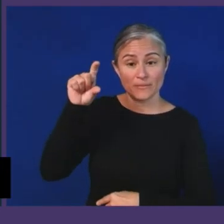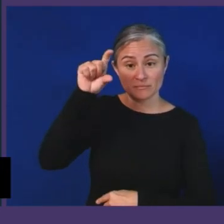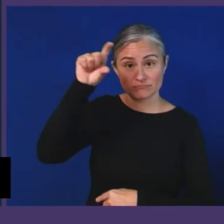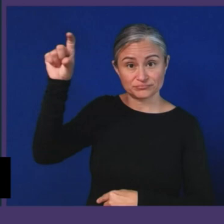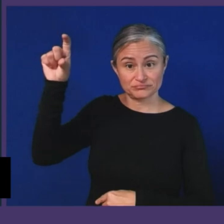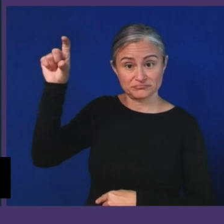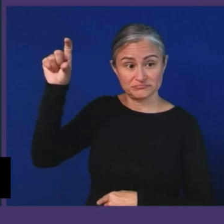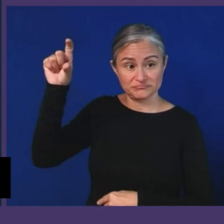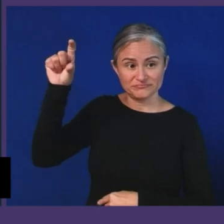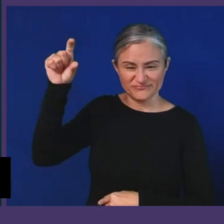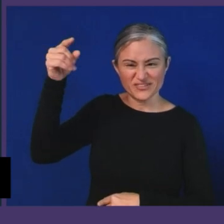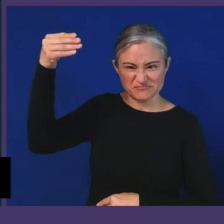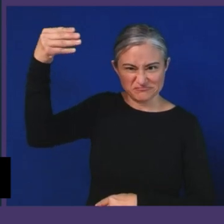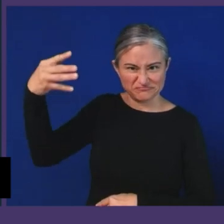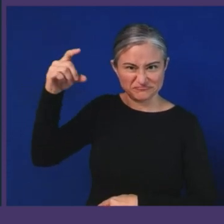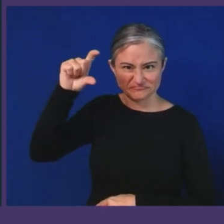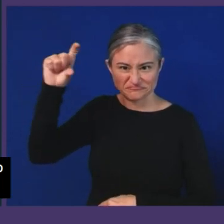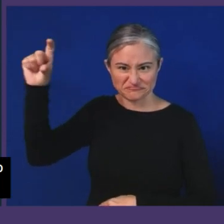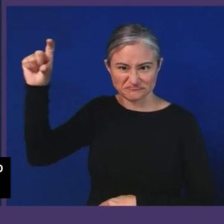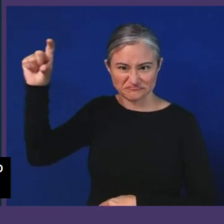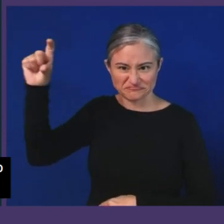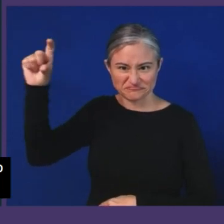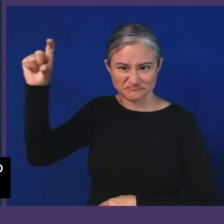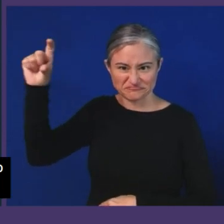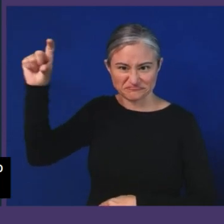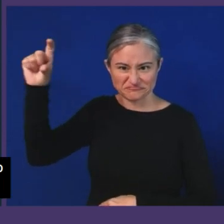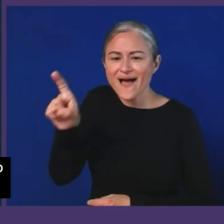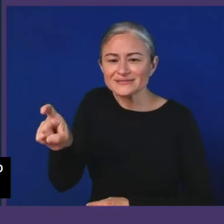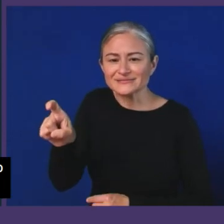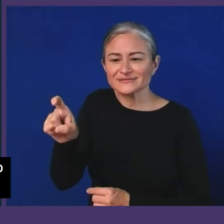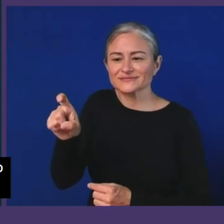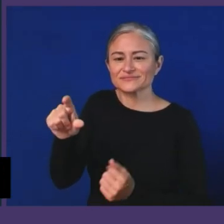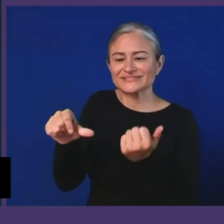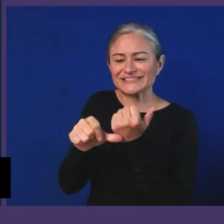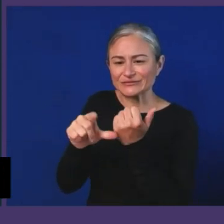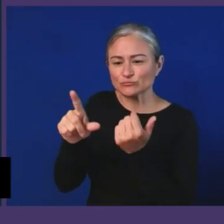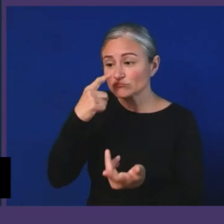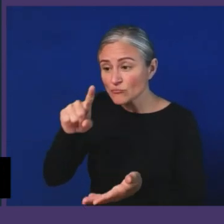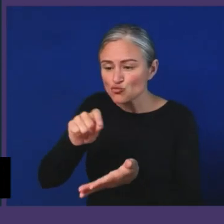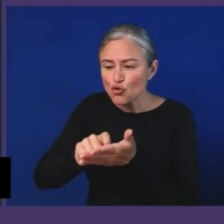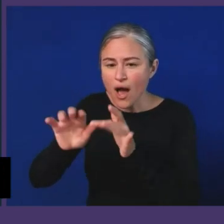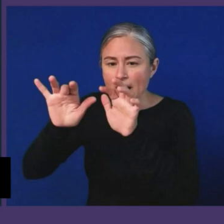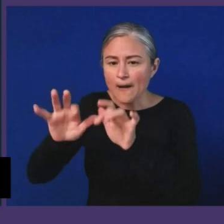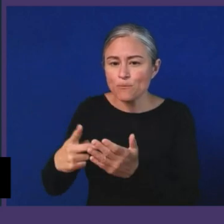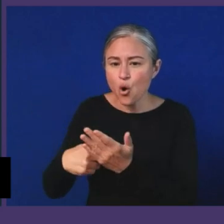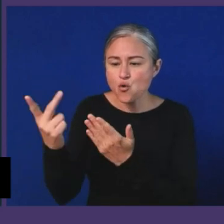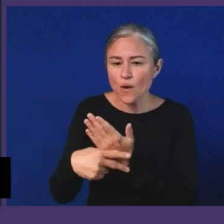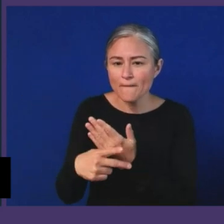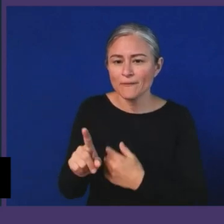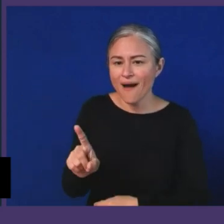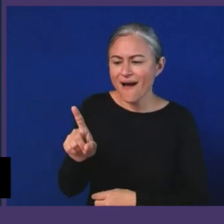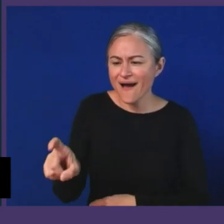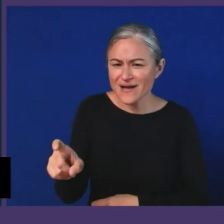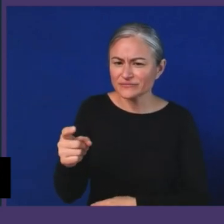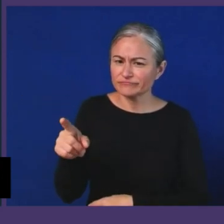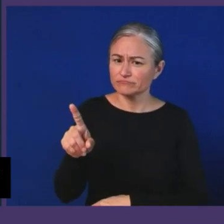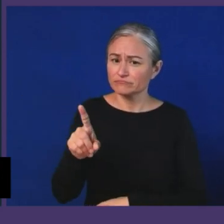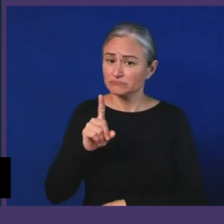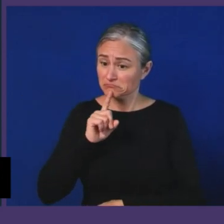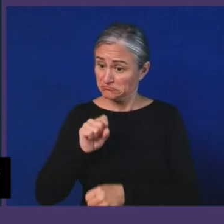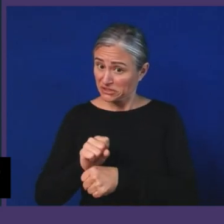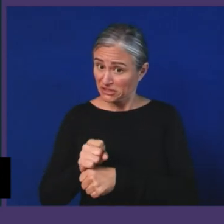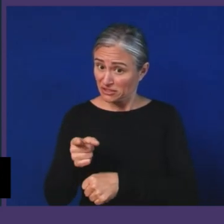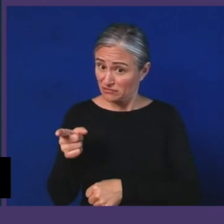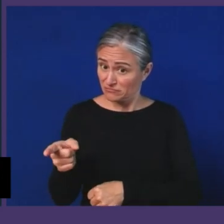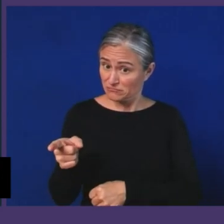a program or a function that checks if a given string is a palindrome. And then what we do is we take the SFT model, which we've already